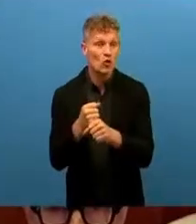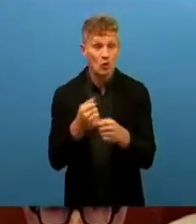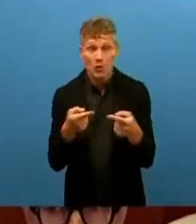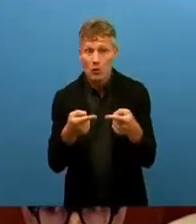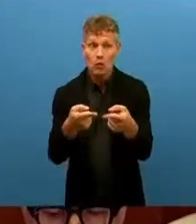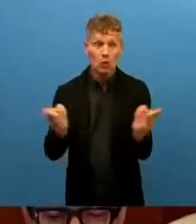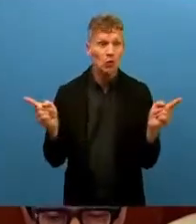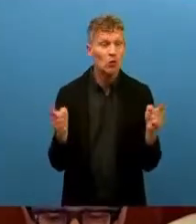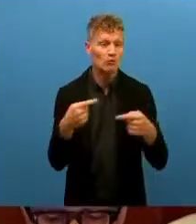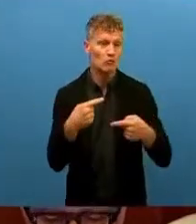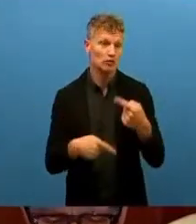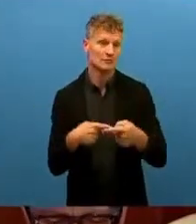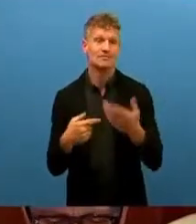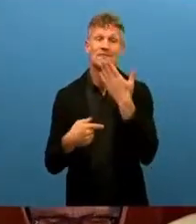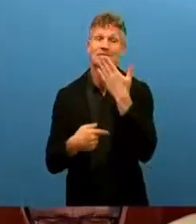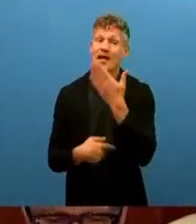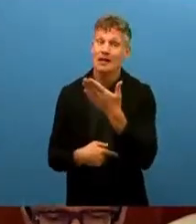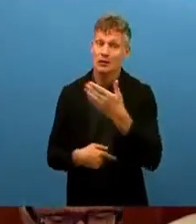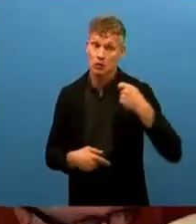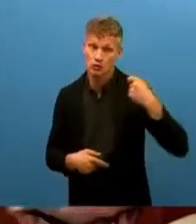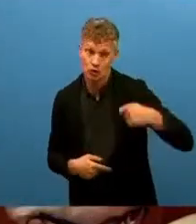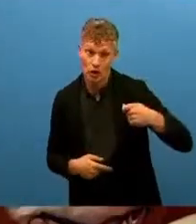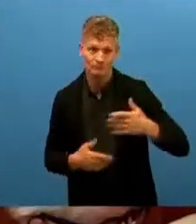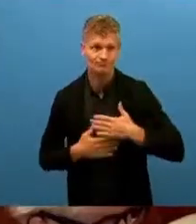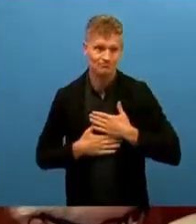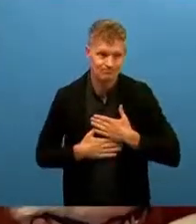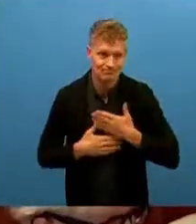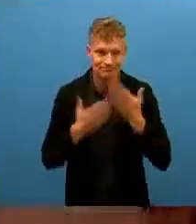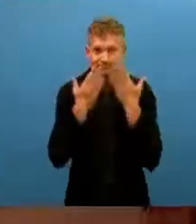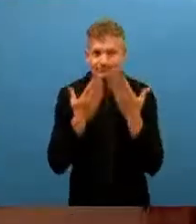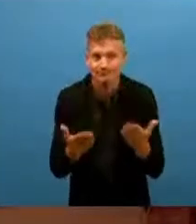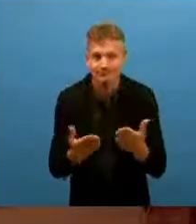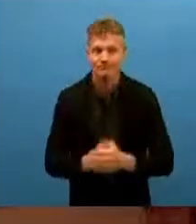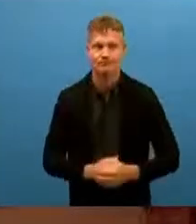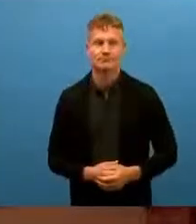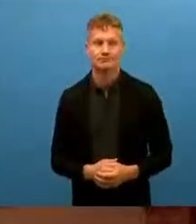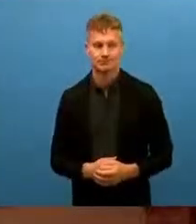process. I thank you, Madam Chair. Kulumka Hambai Malaino.